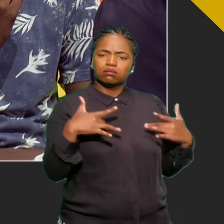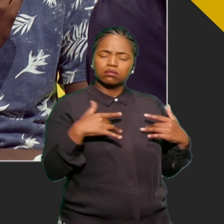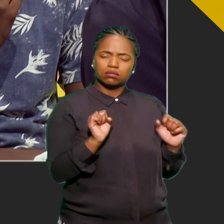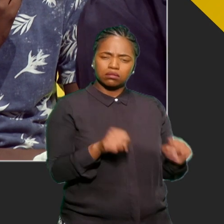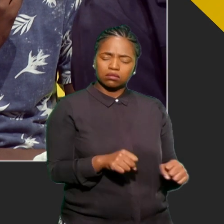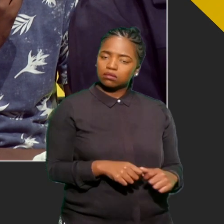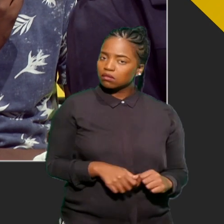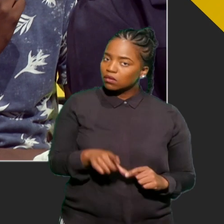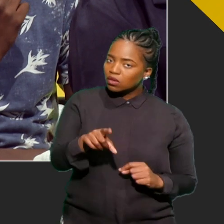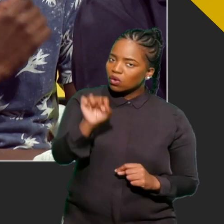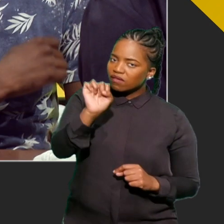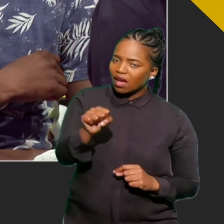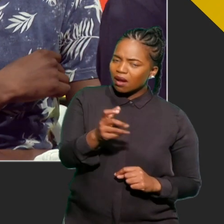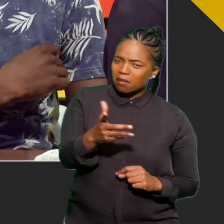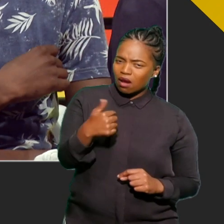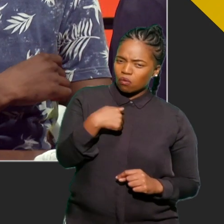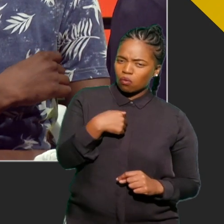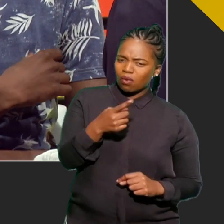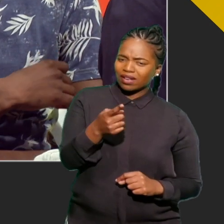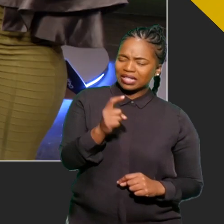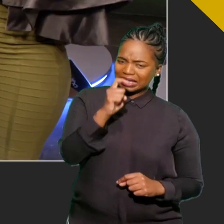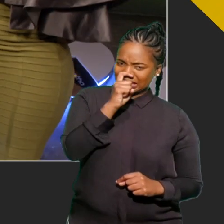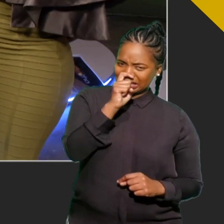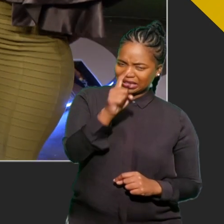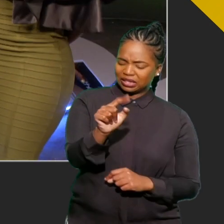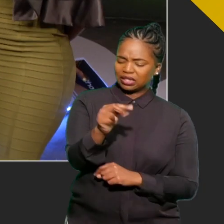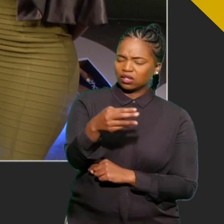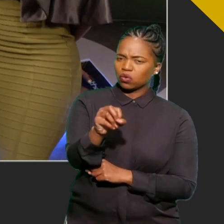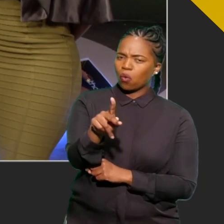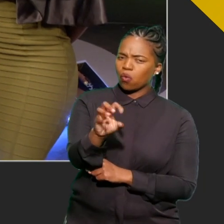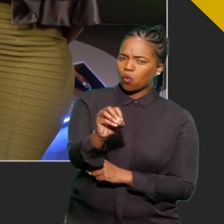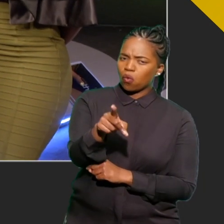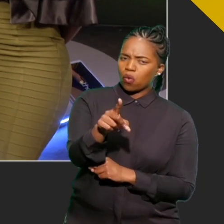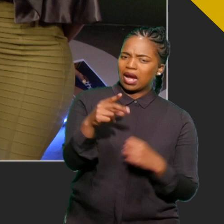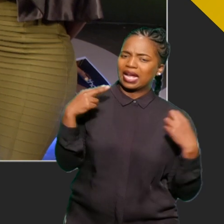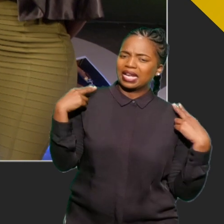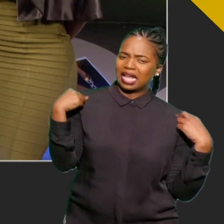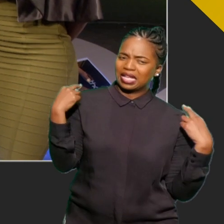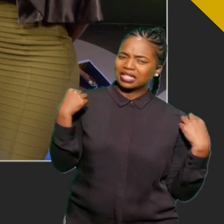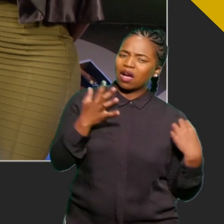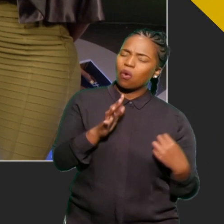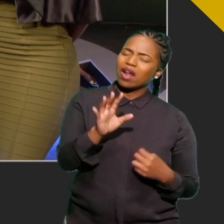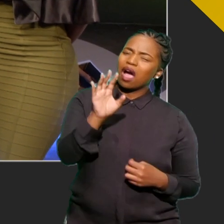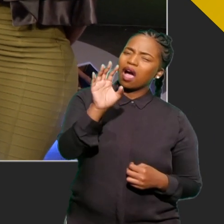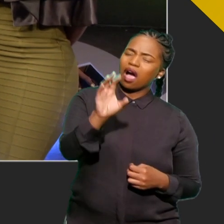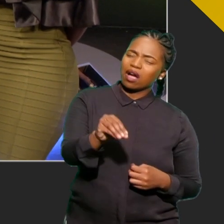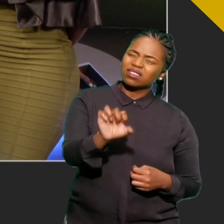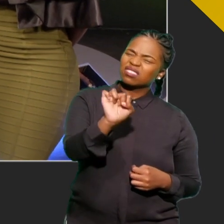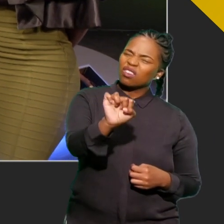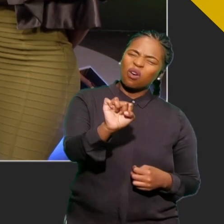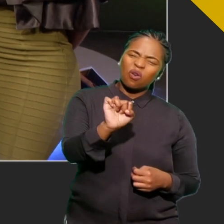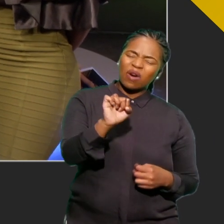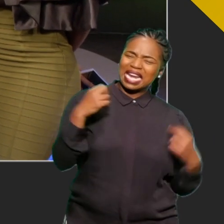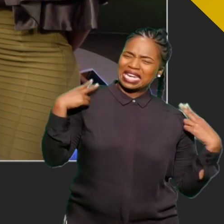Udu si tokora sesi toko mona, and sesi toko overga as a nurse. Kibato umpoto horna, what was your experience as